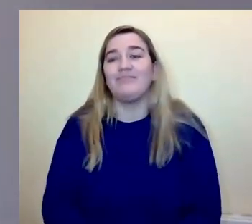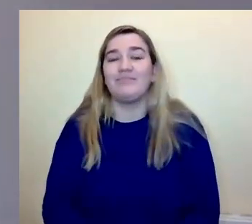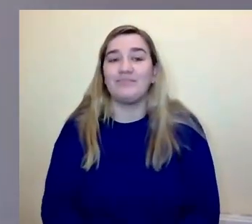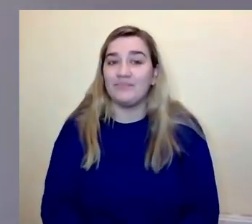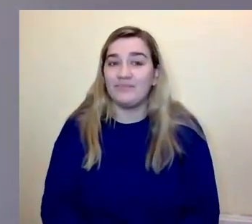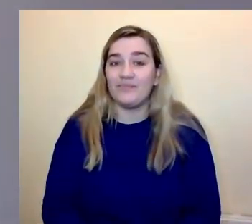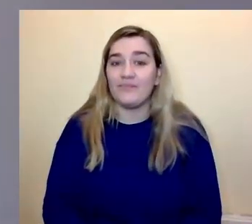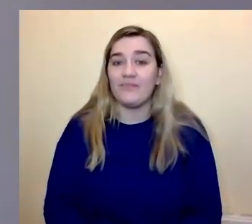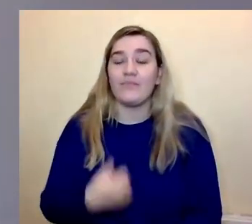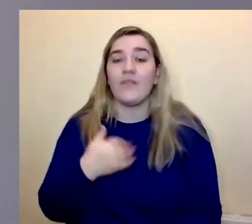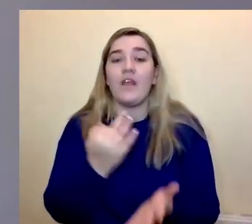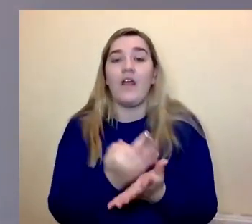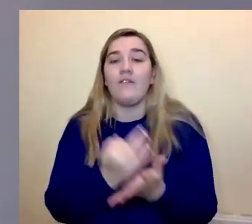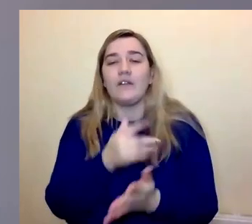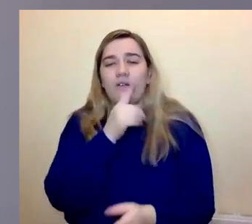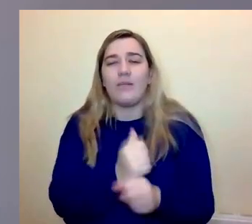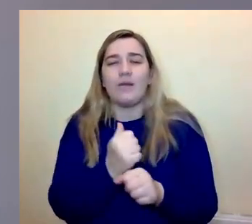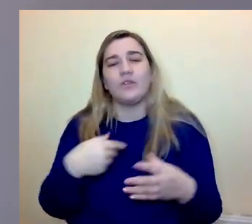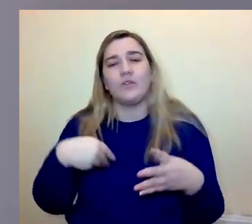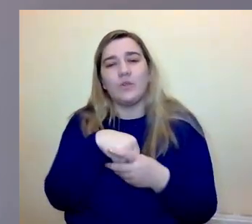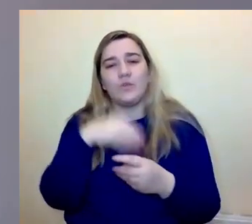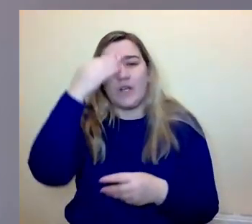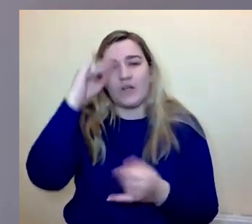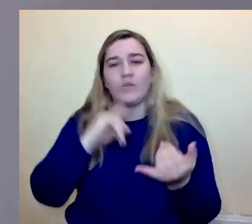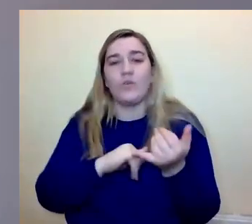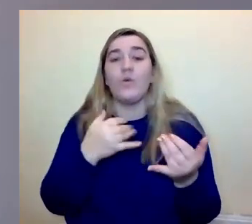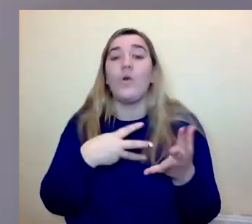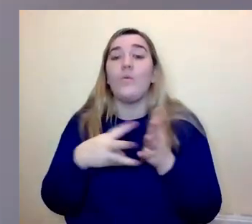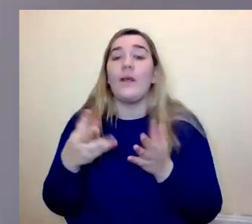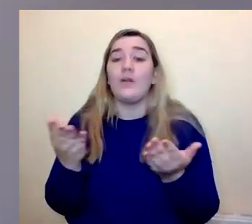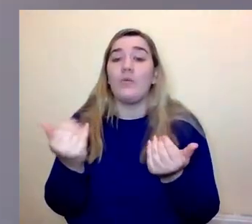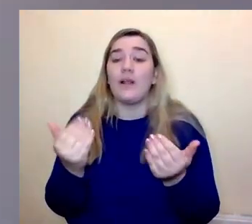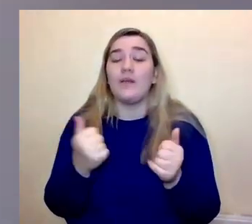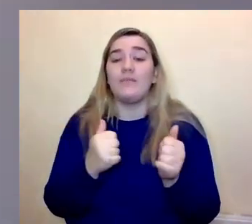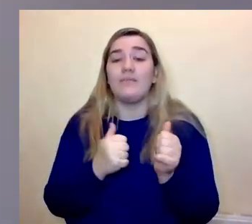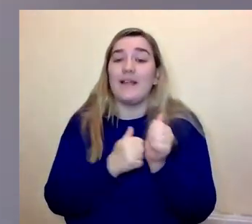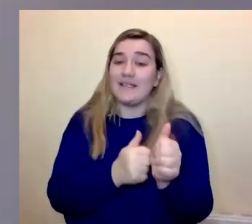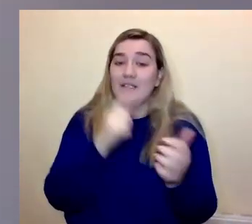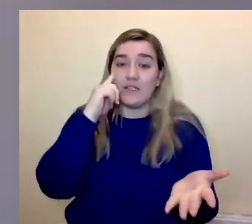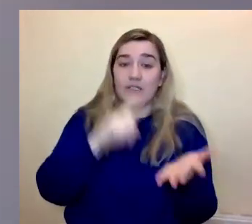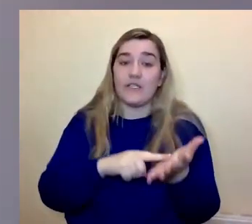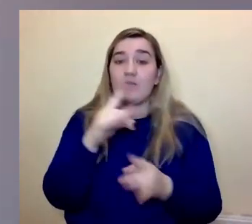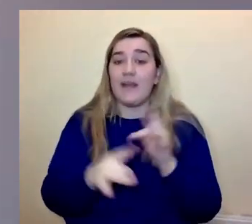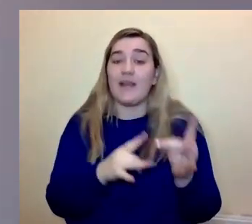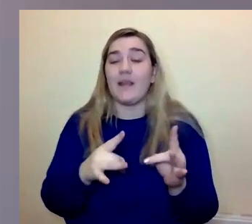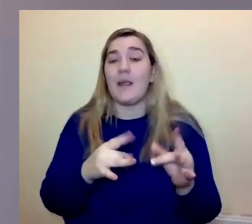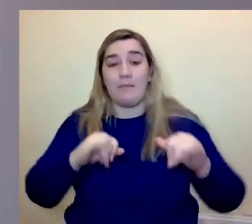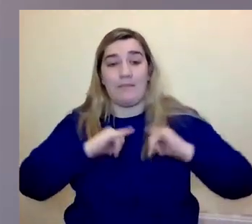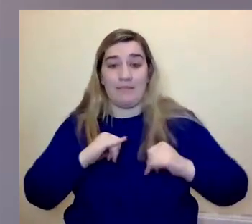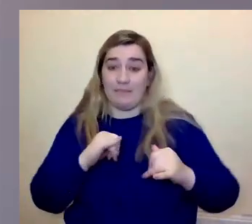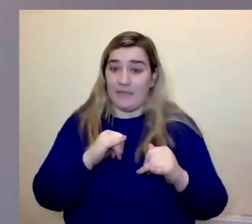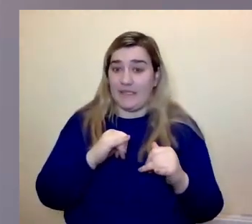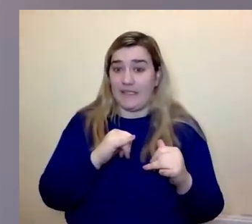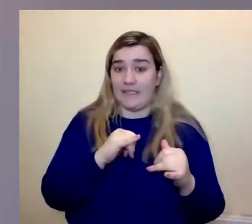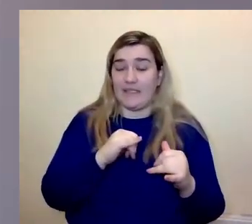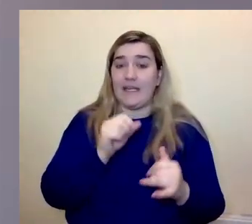I often quote Inclusion Ireland, who, when welcoming the Assisted Decision Making Capacity Act at the end of 2015,